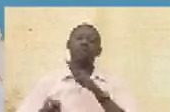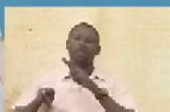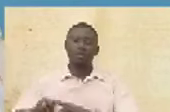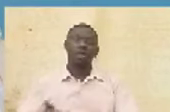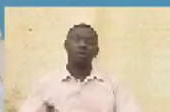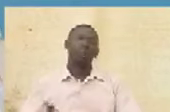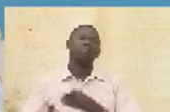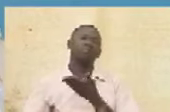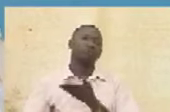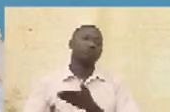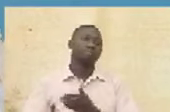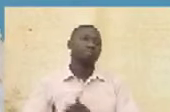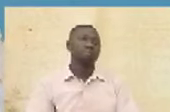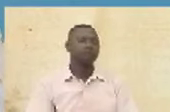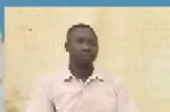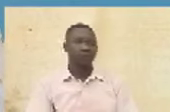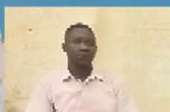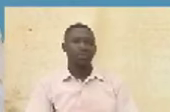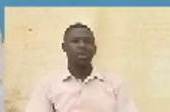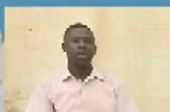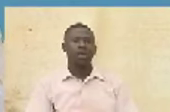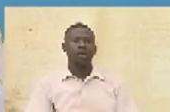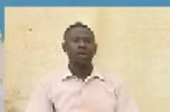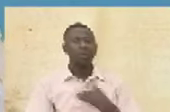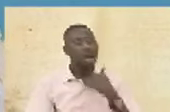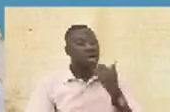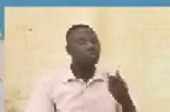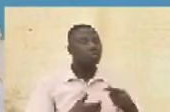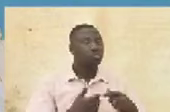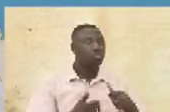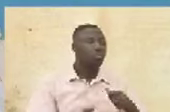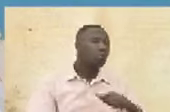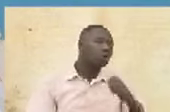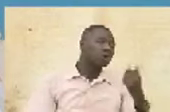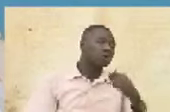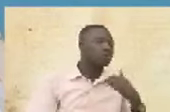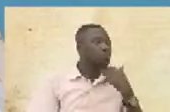down. They were asking the orders.